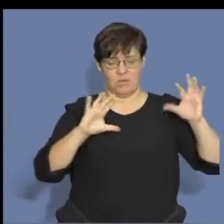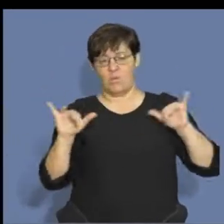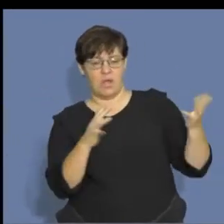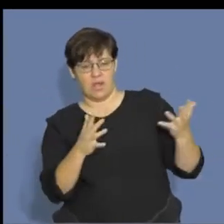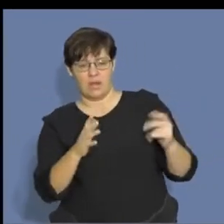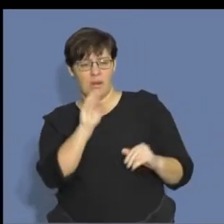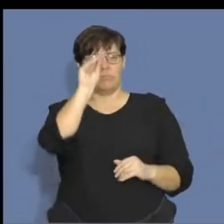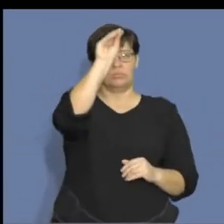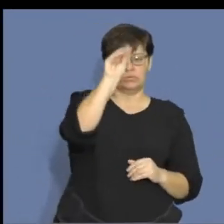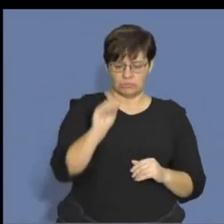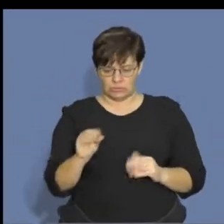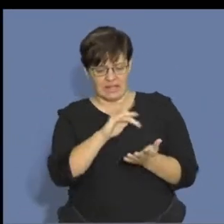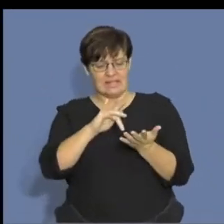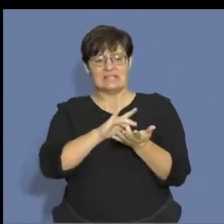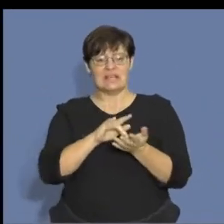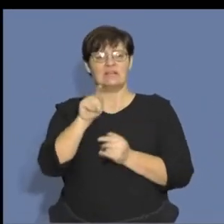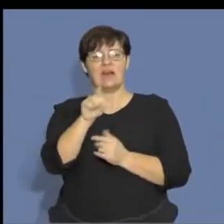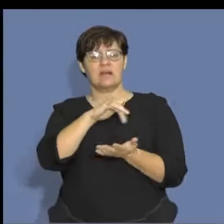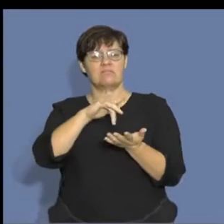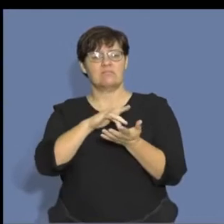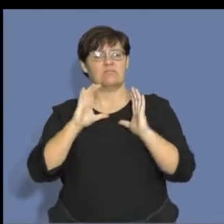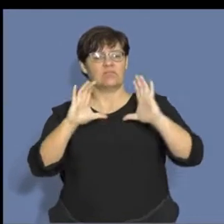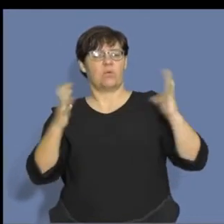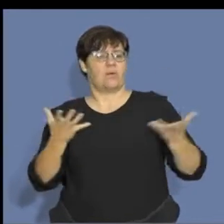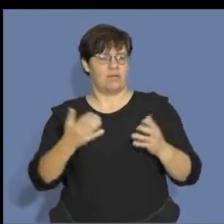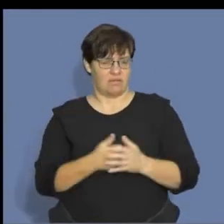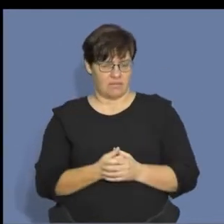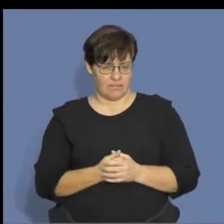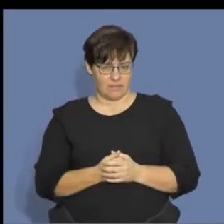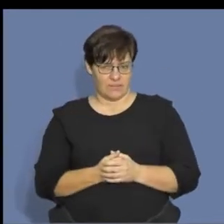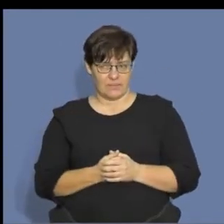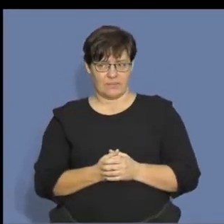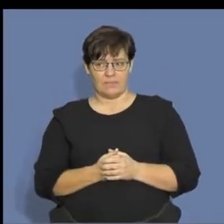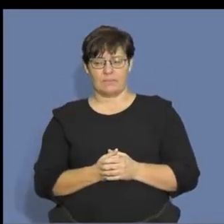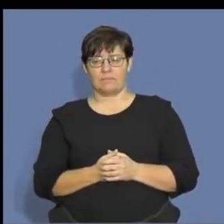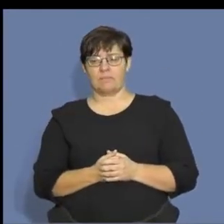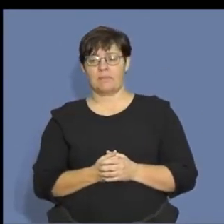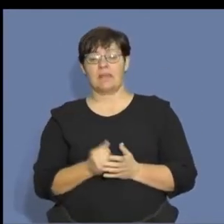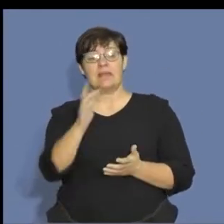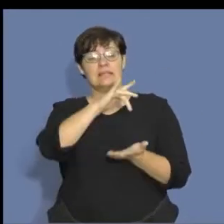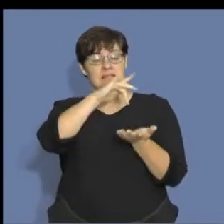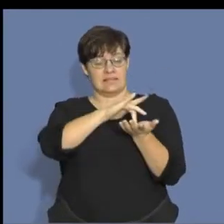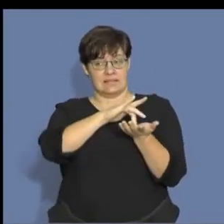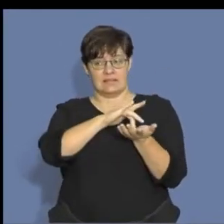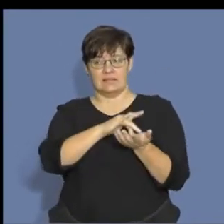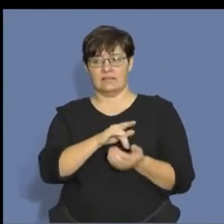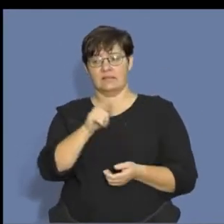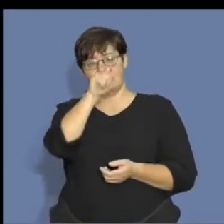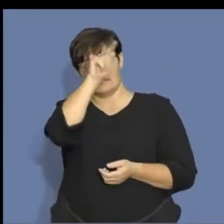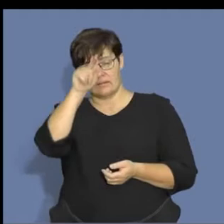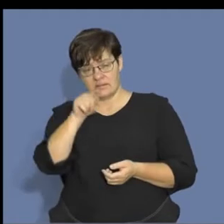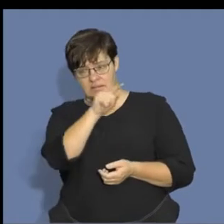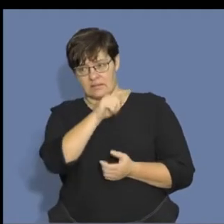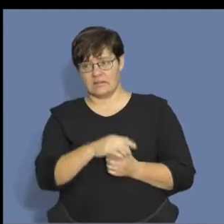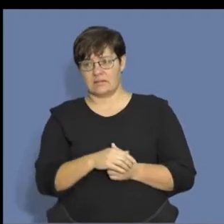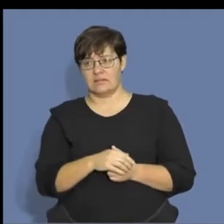I place it? What is the center of the circle? Now, like we've discussed, the center for this,